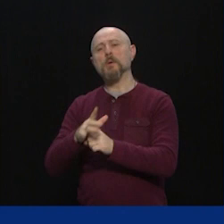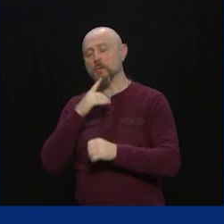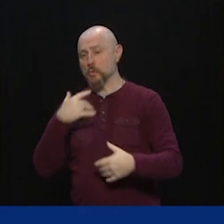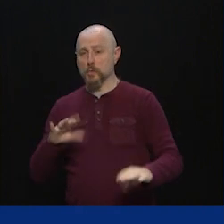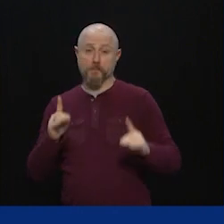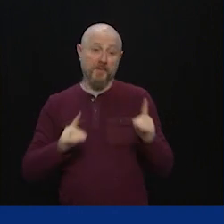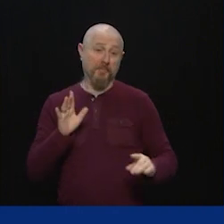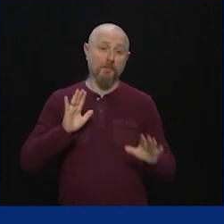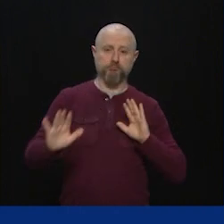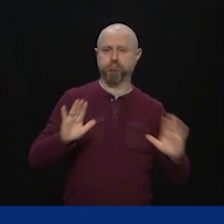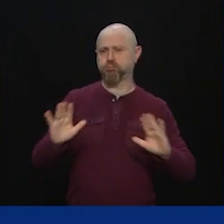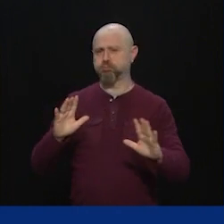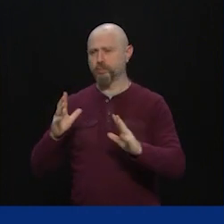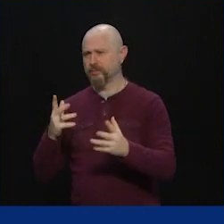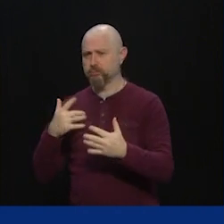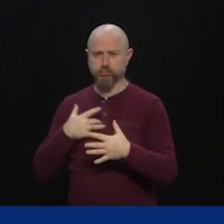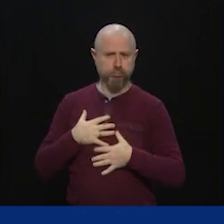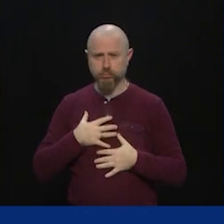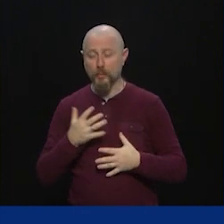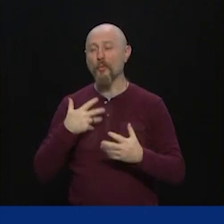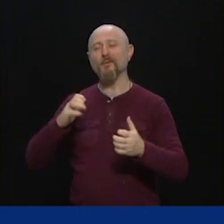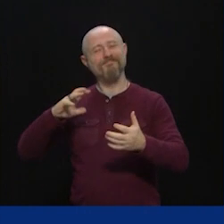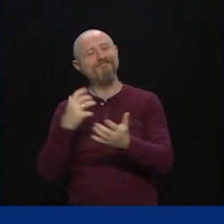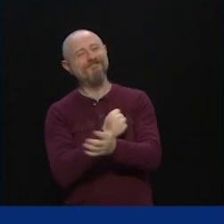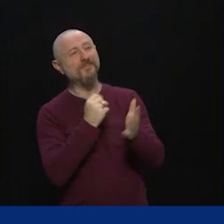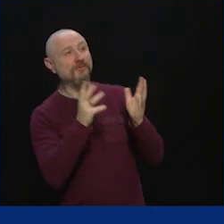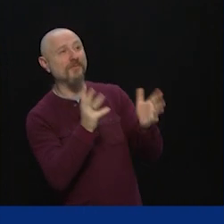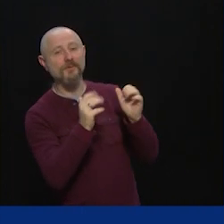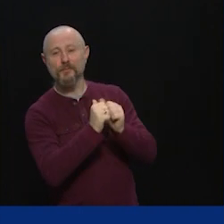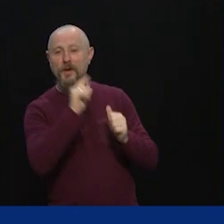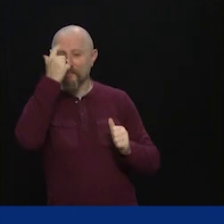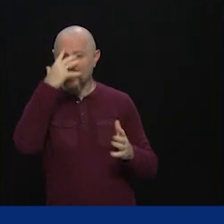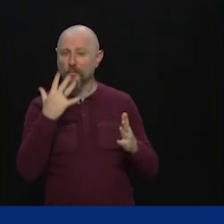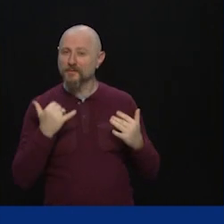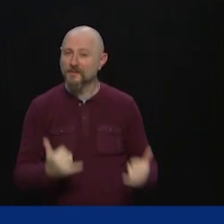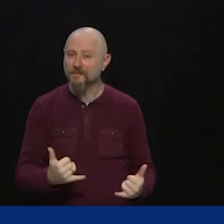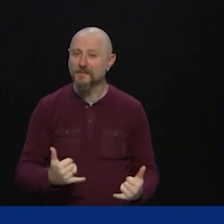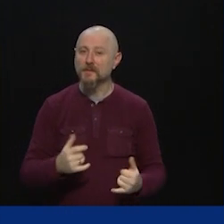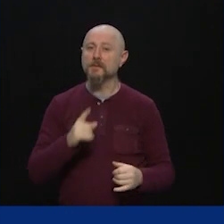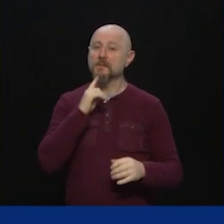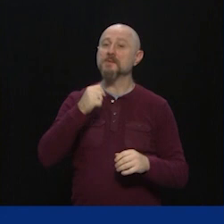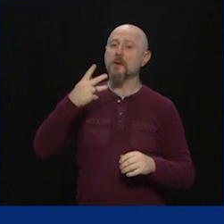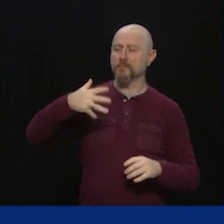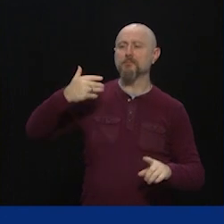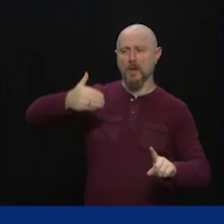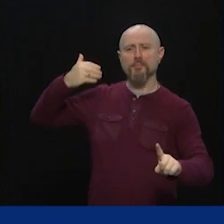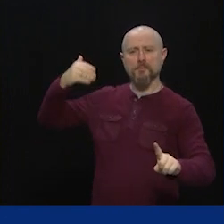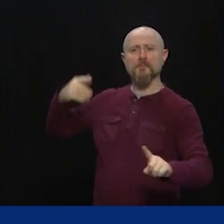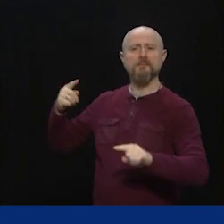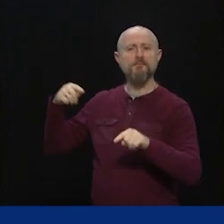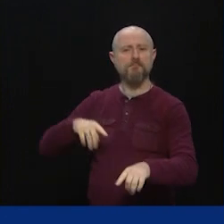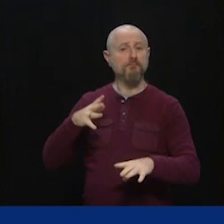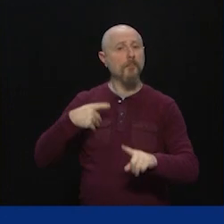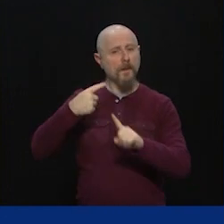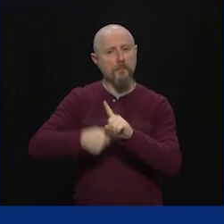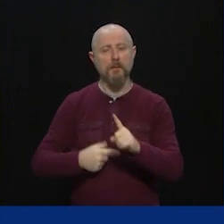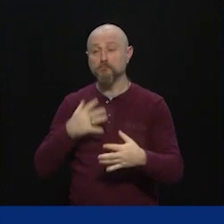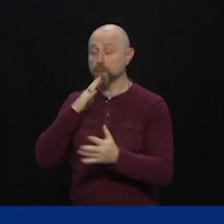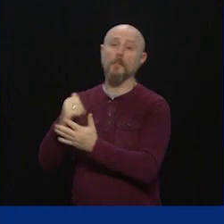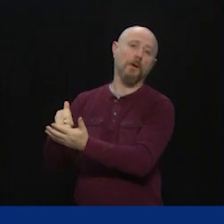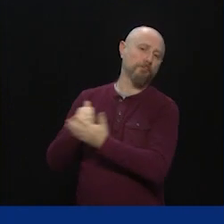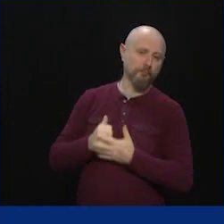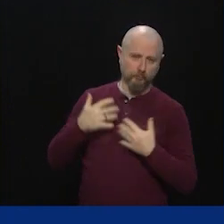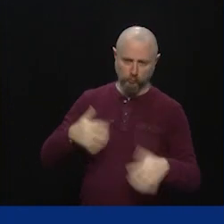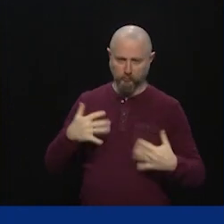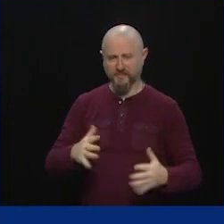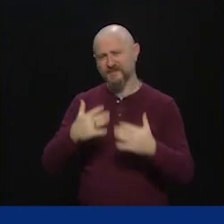today, and as I have so many times over the last month, has been so helpful, and I can't express enough our gratitude to be able to see